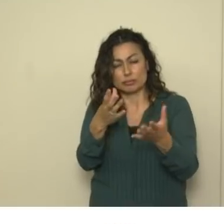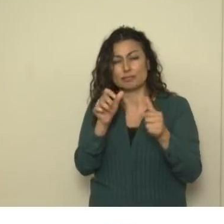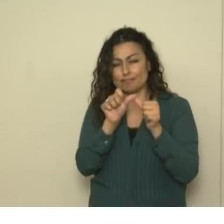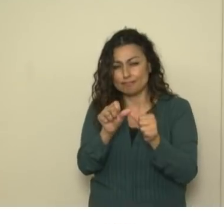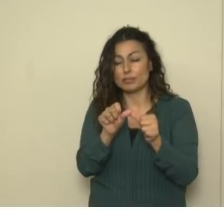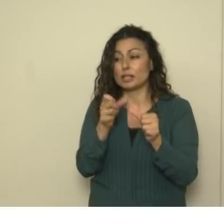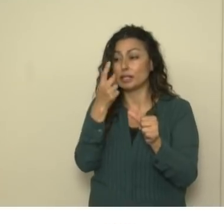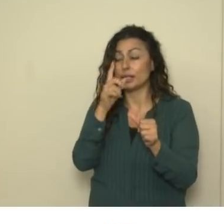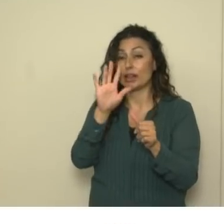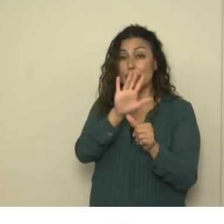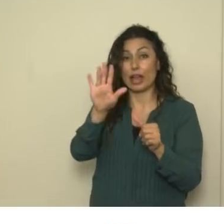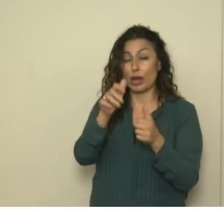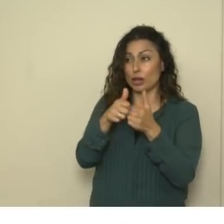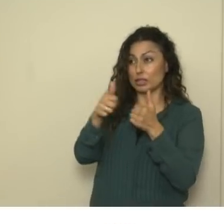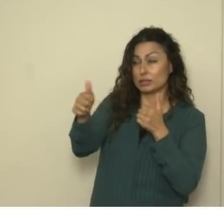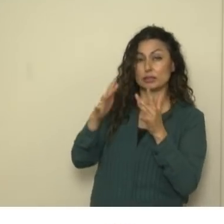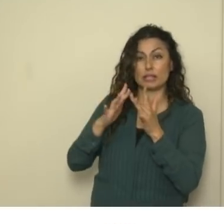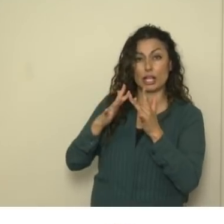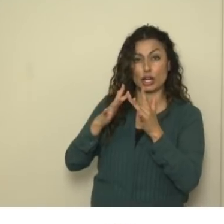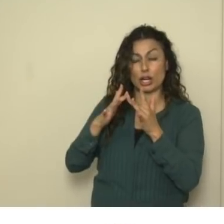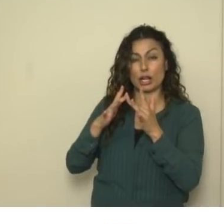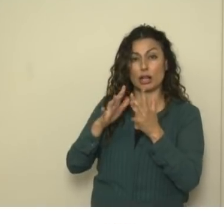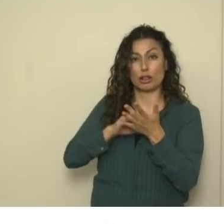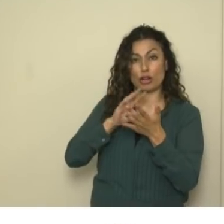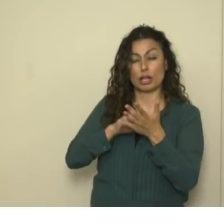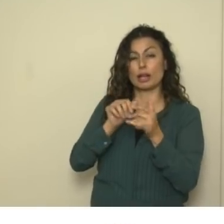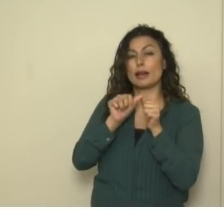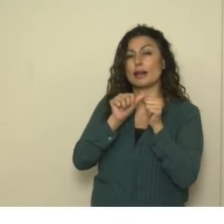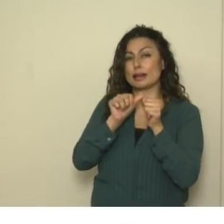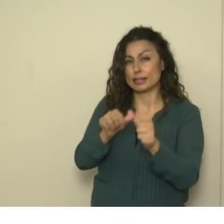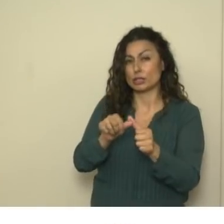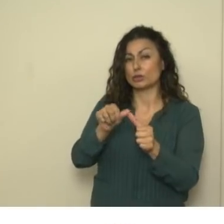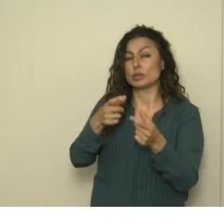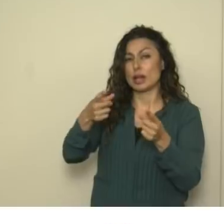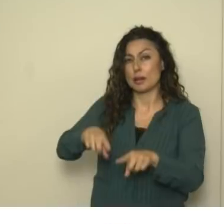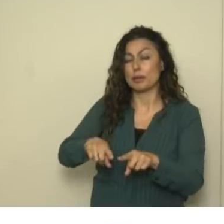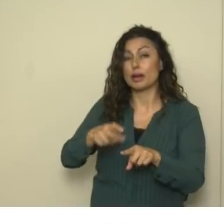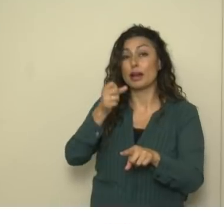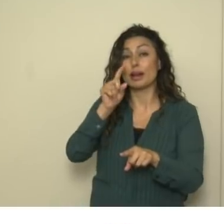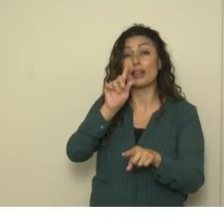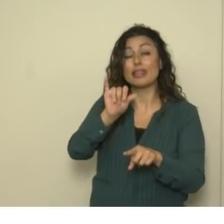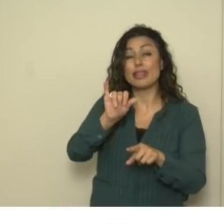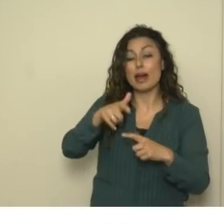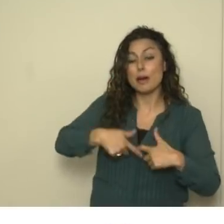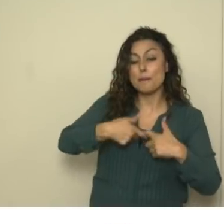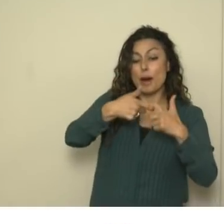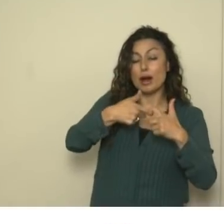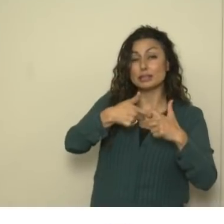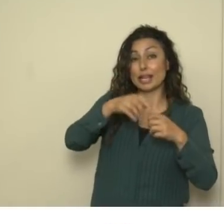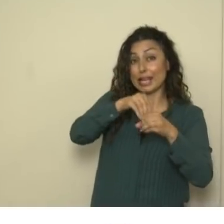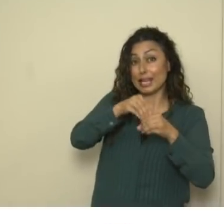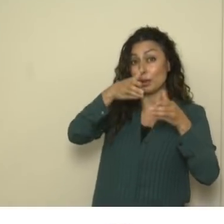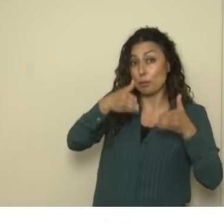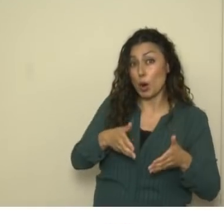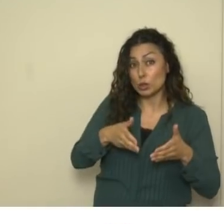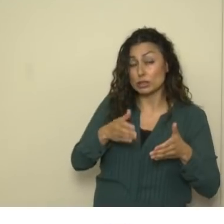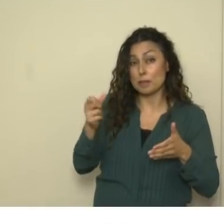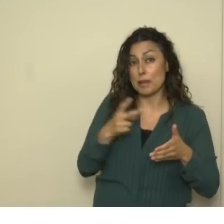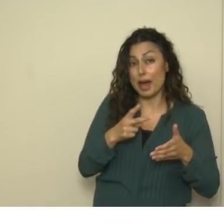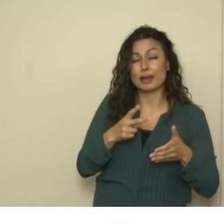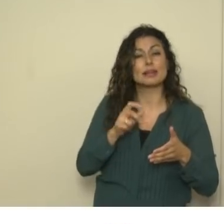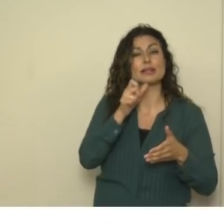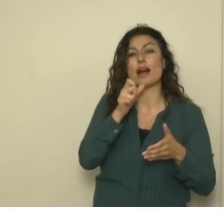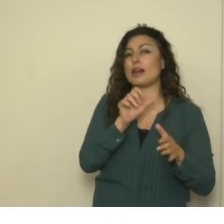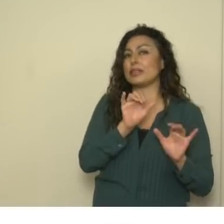that distance learning is occurring. So this pause on in-person reentry is not the